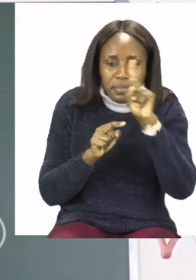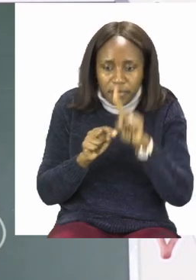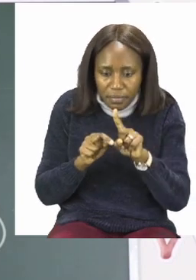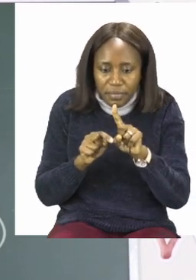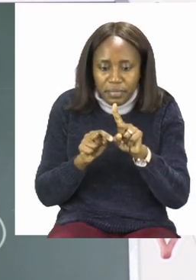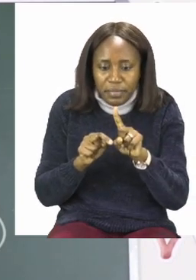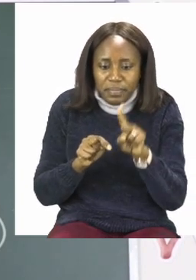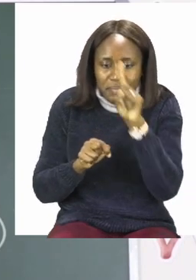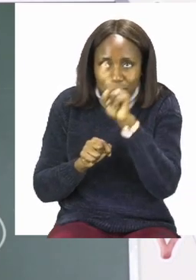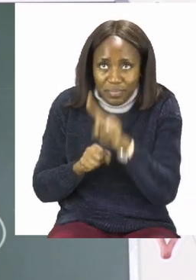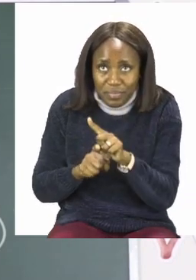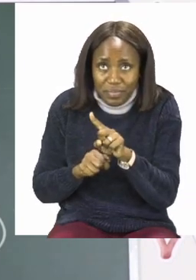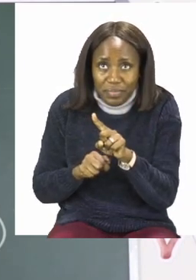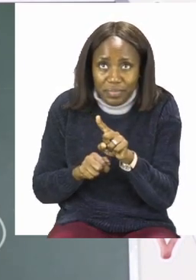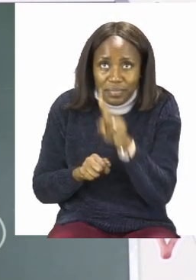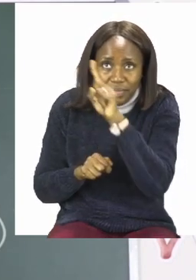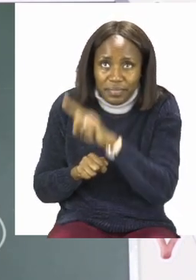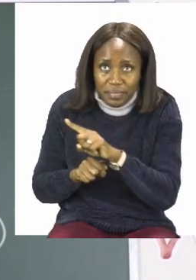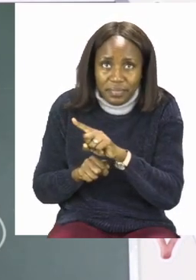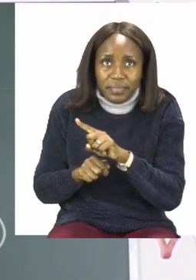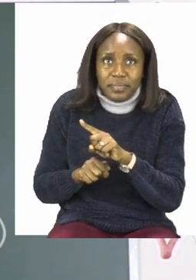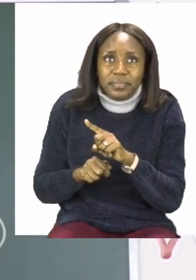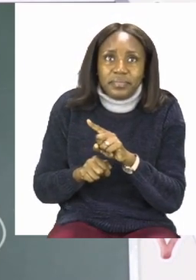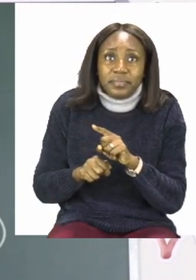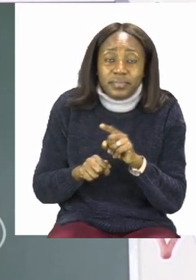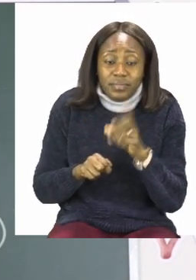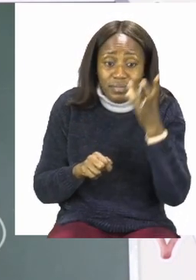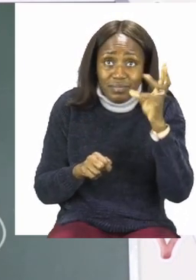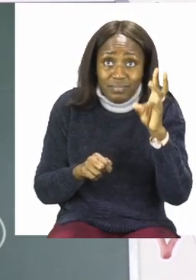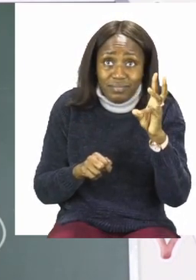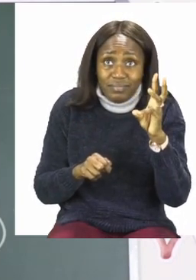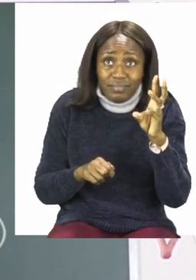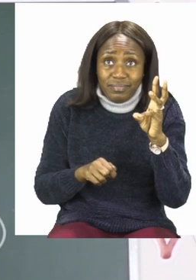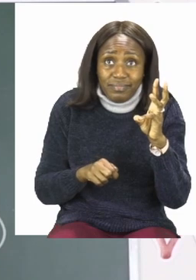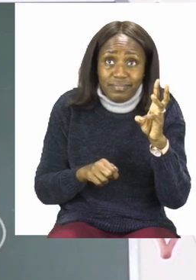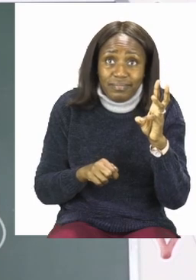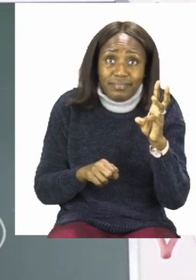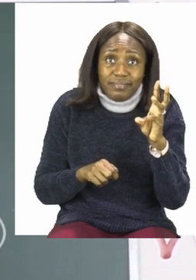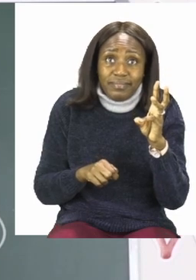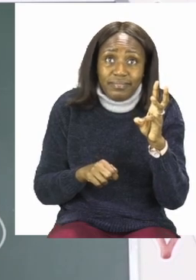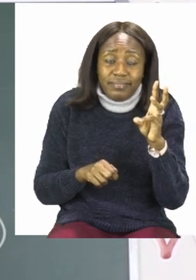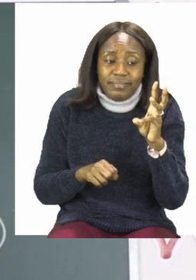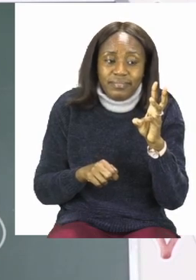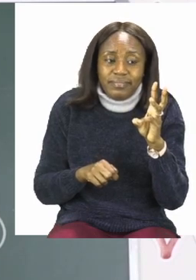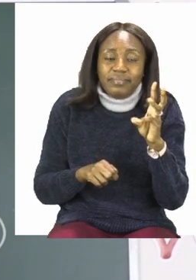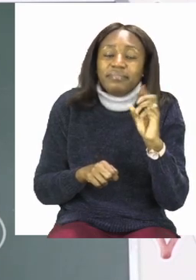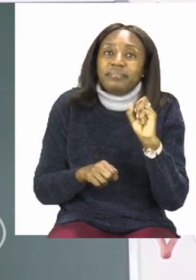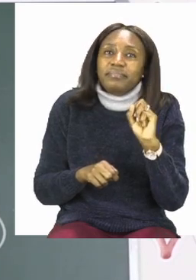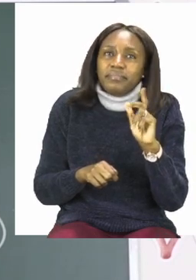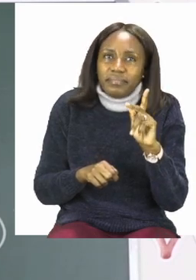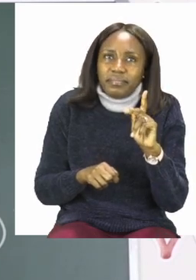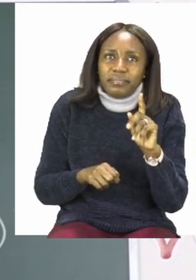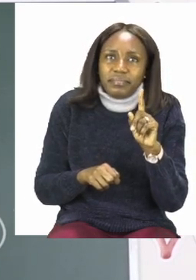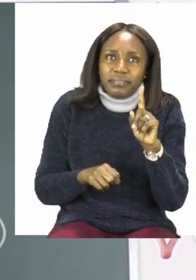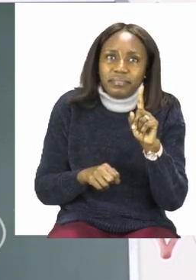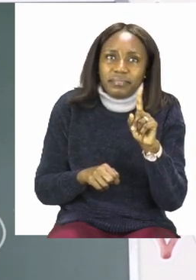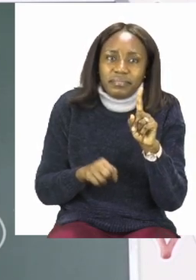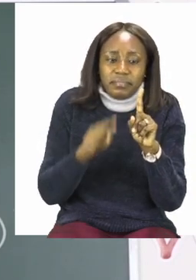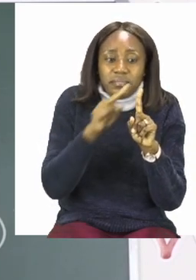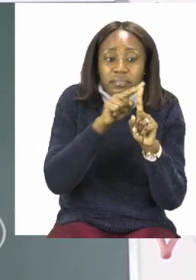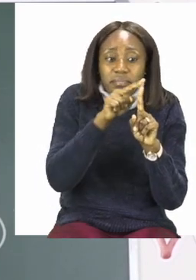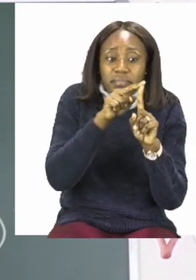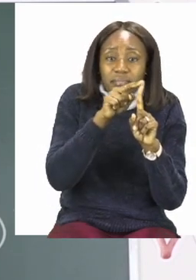to another. We are going to start at 6 and remember we need to get to 15. Let's start.